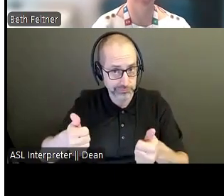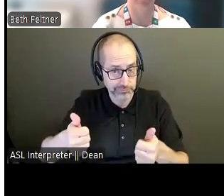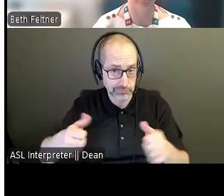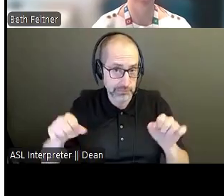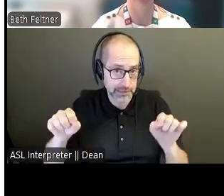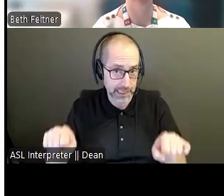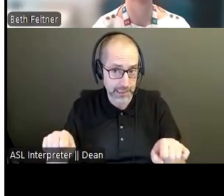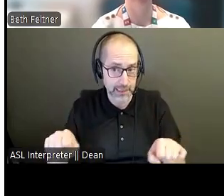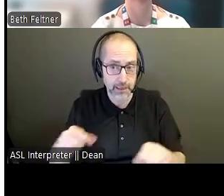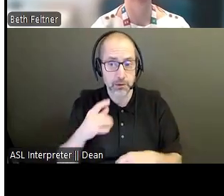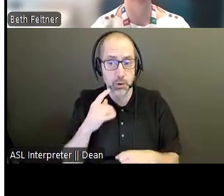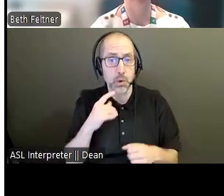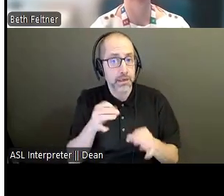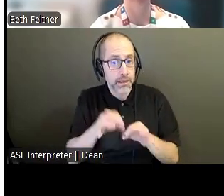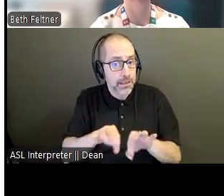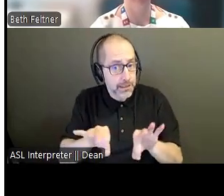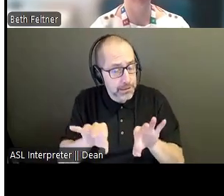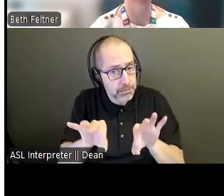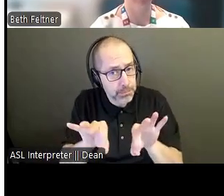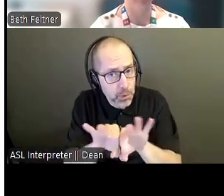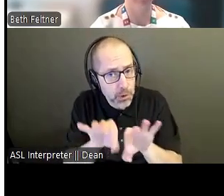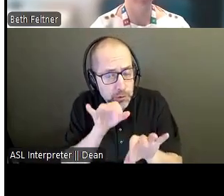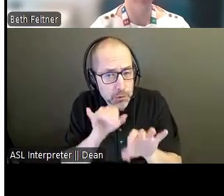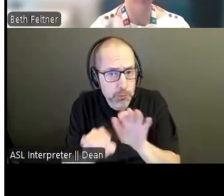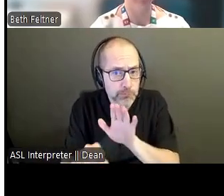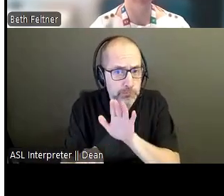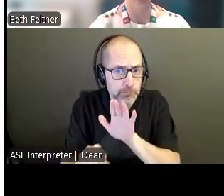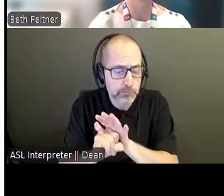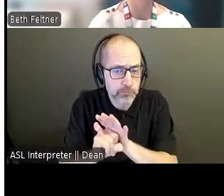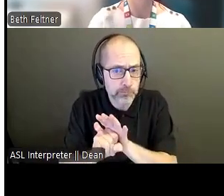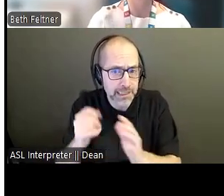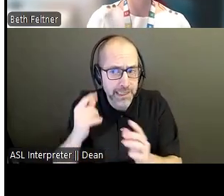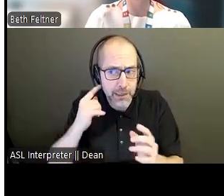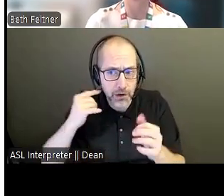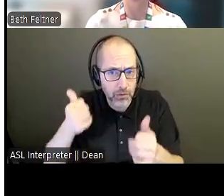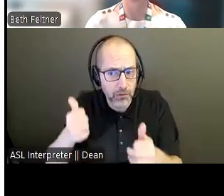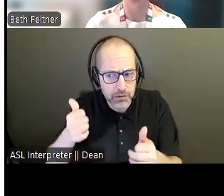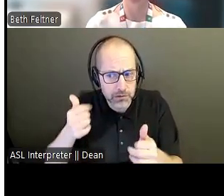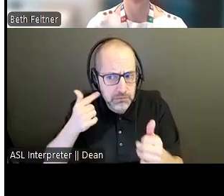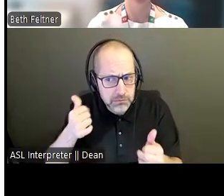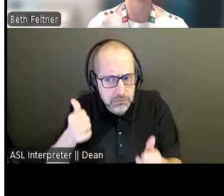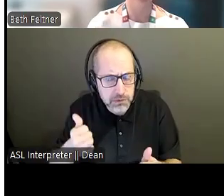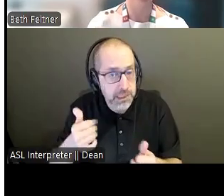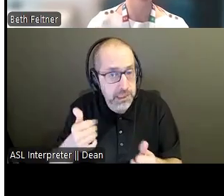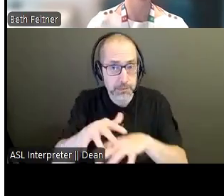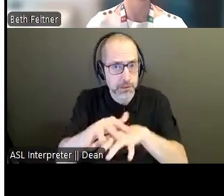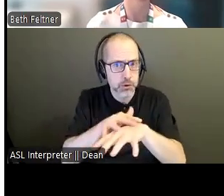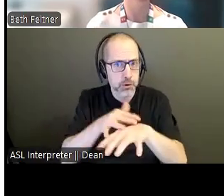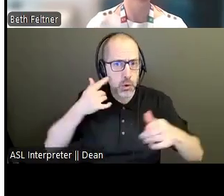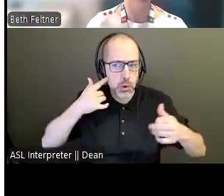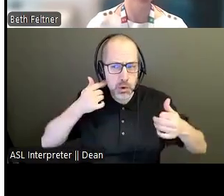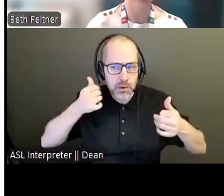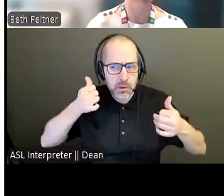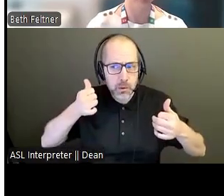aware of any hearing loss, since it happens really gradually sometimes, is a good place to